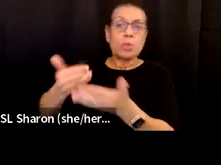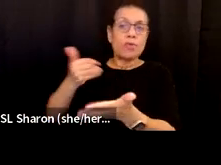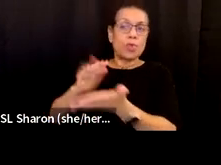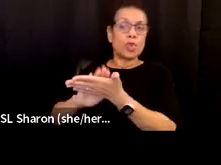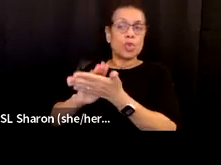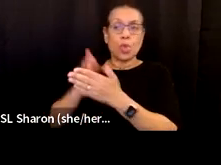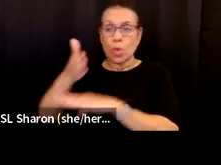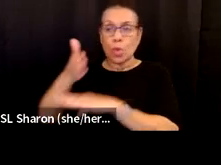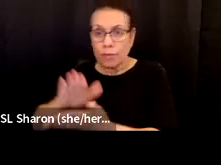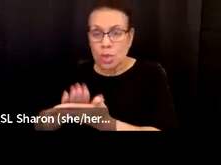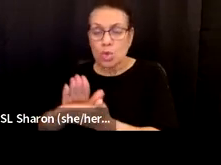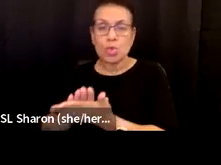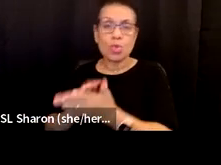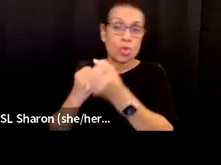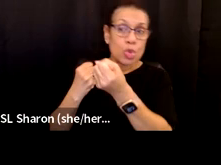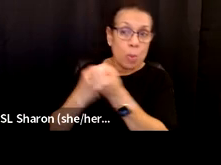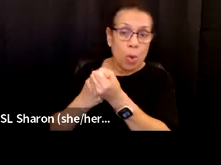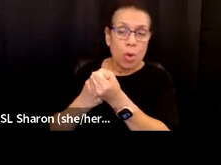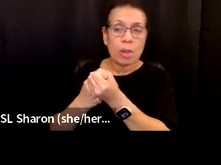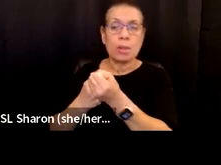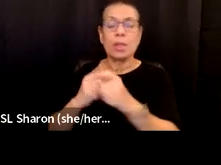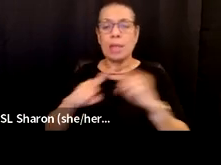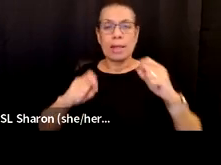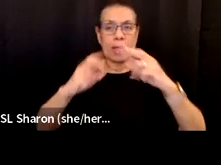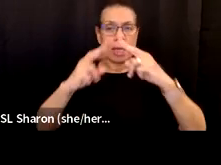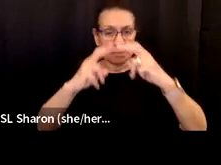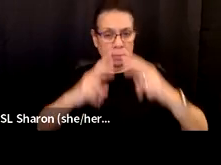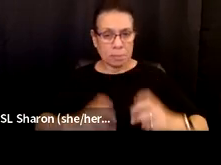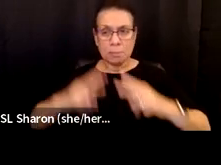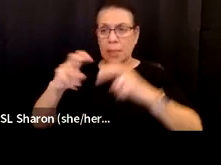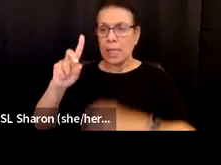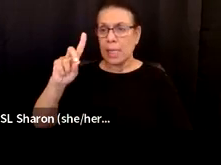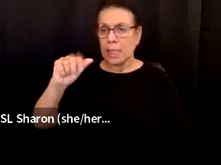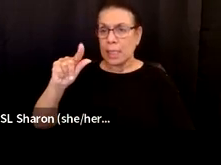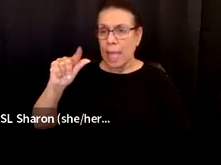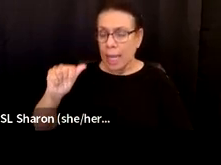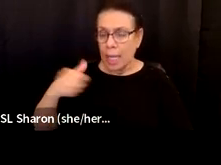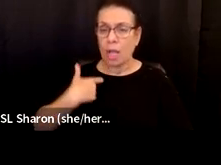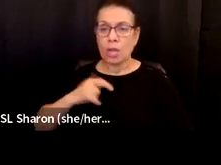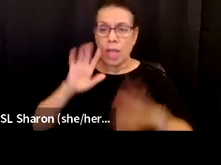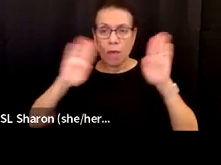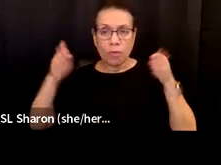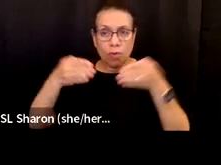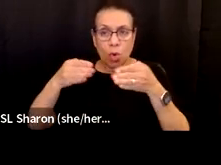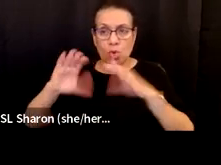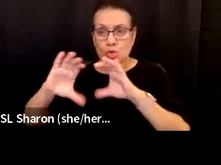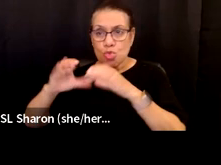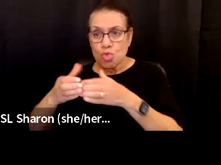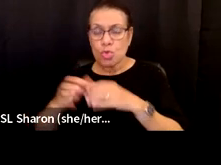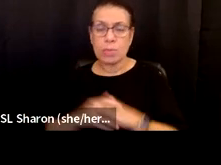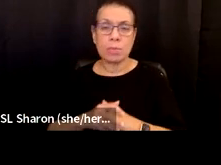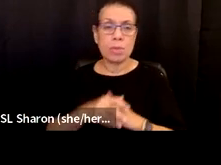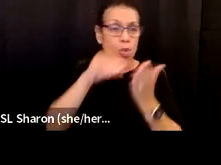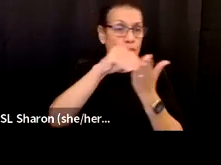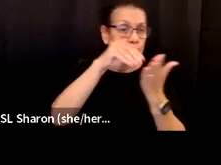services they would obviously look at multiple sources of data they would have focus groups with students and with